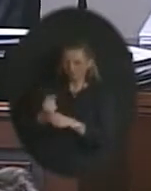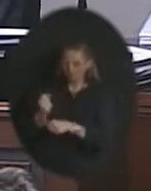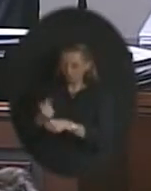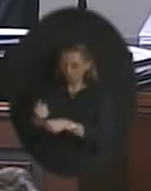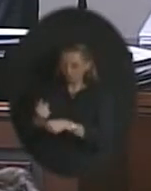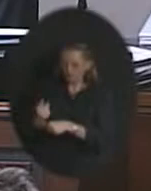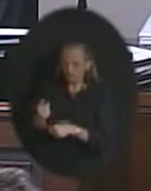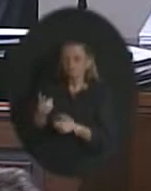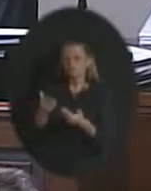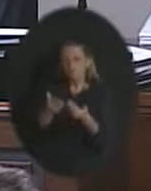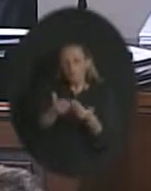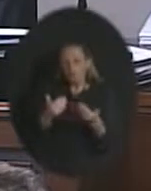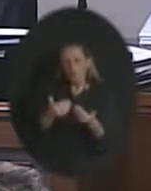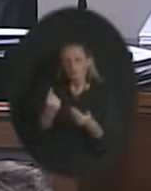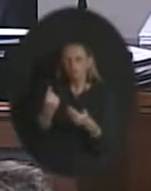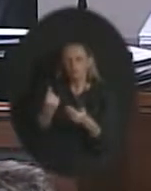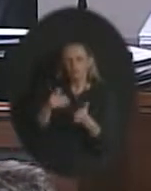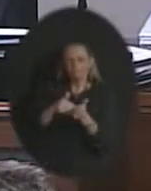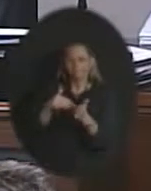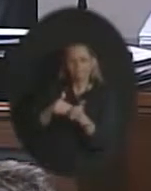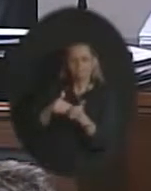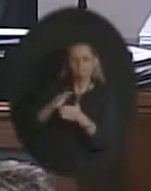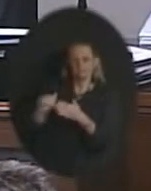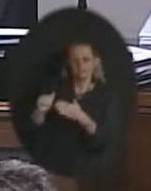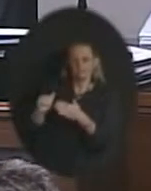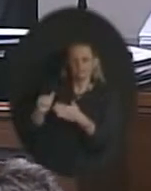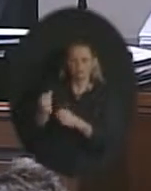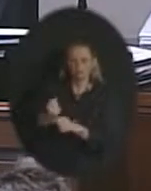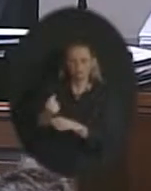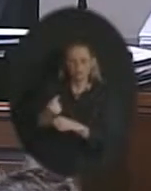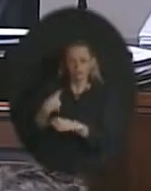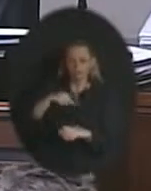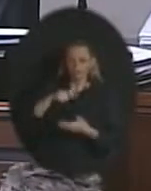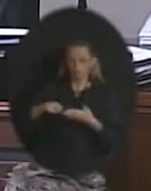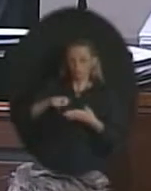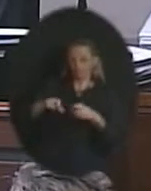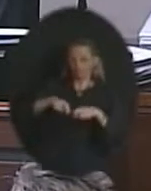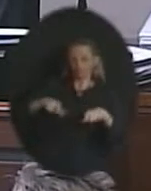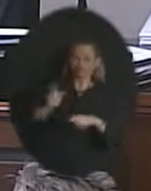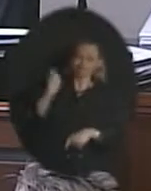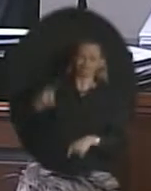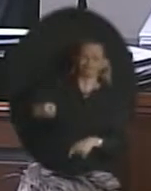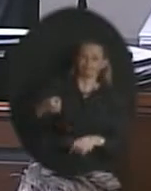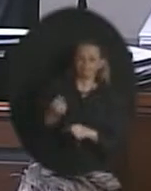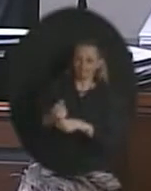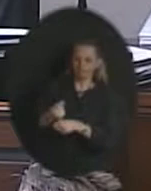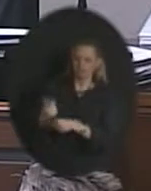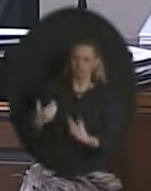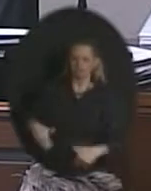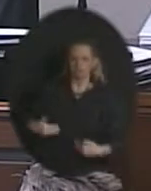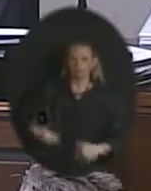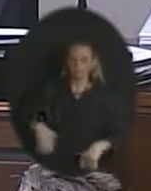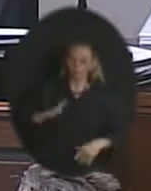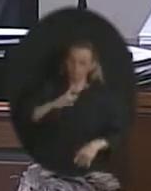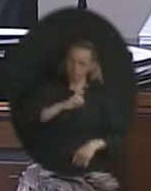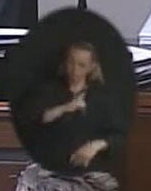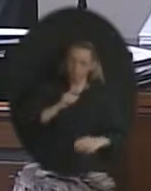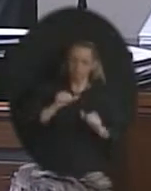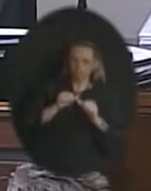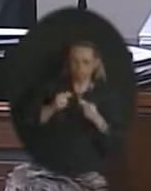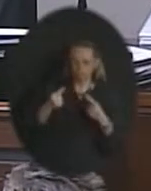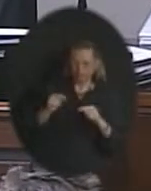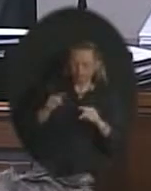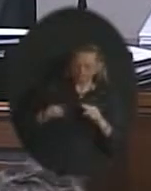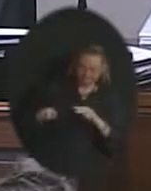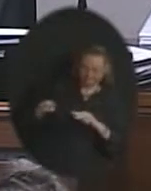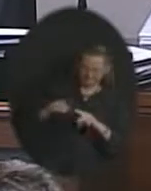around $1 million a year if we had to go out and write a check for it every year. Right. And so, again, these are the things that the board continues to try to do and look at different levers of